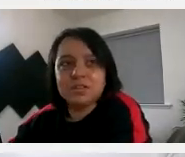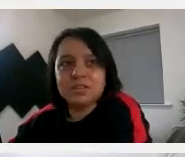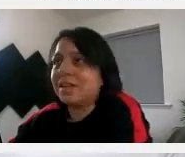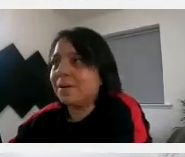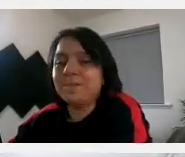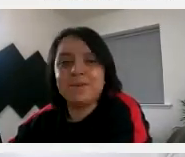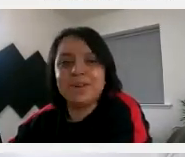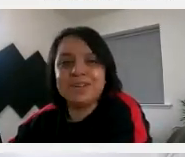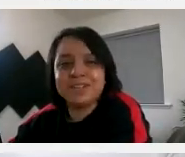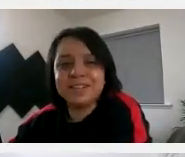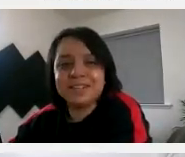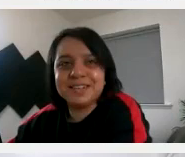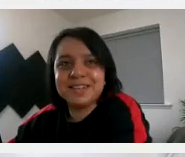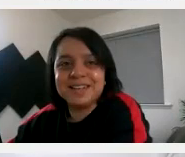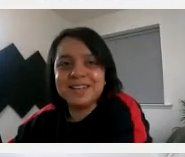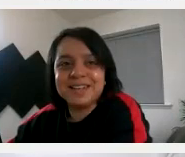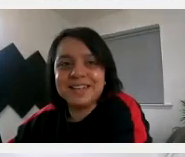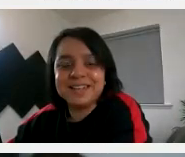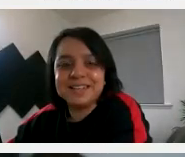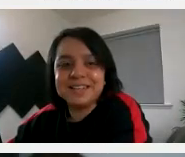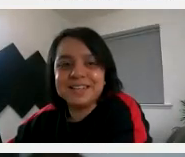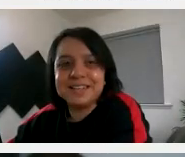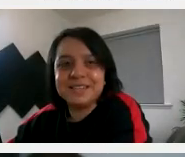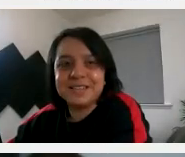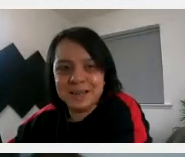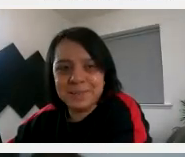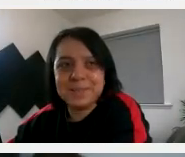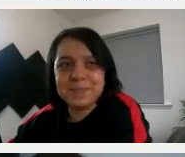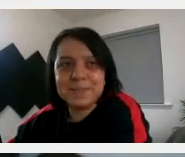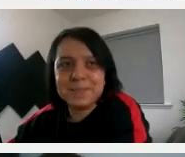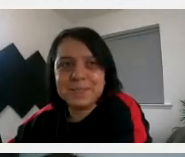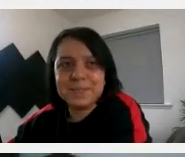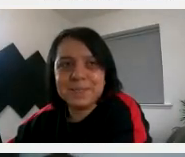Irish. Yeah, brilliant. Welsh. Yeah,